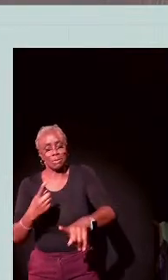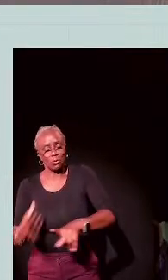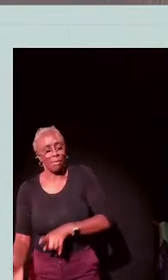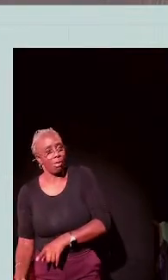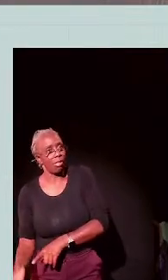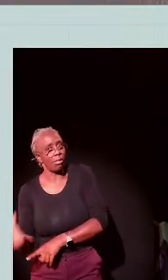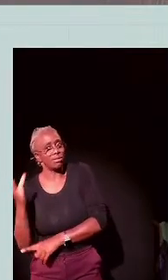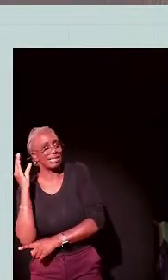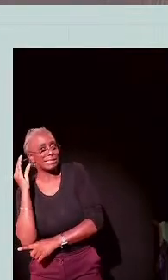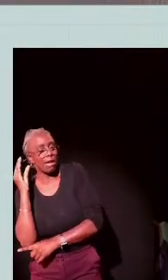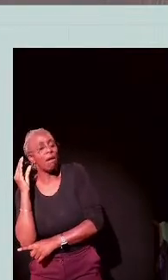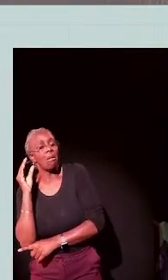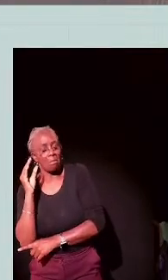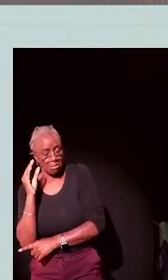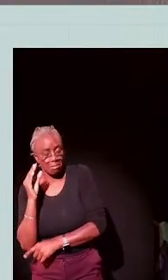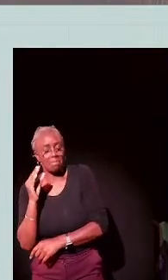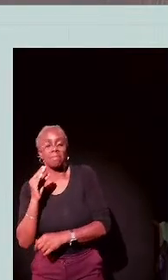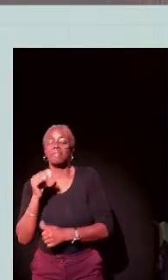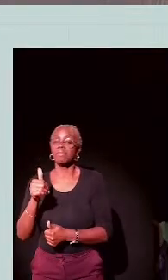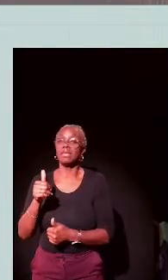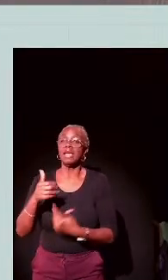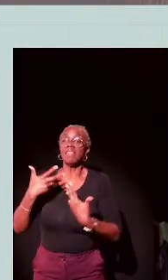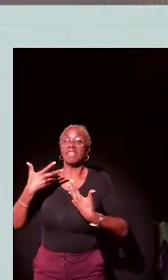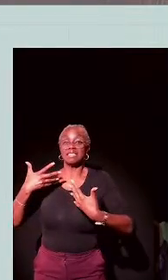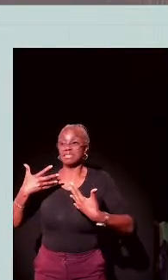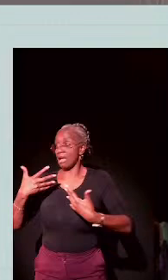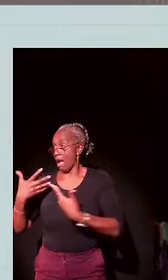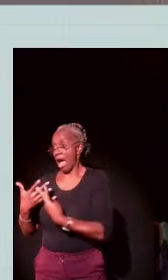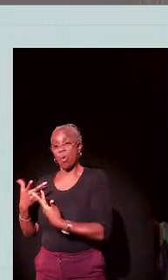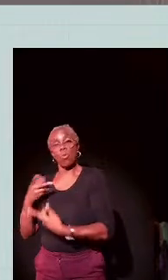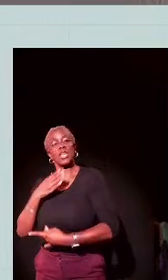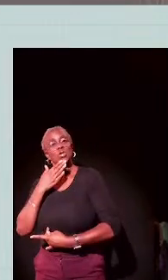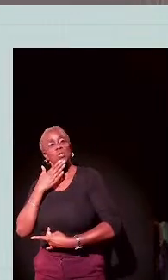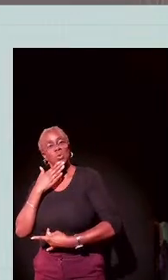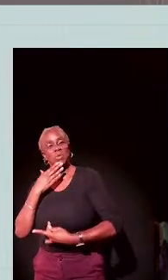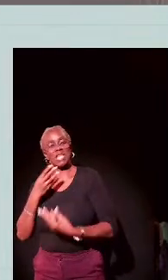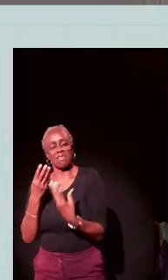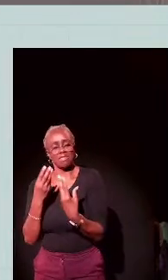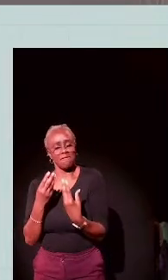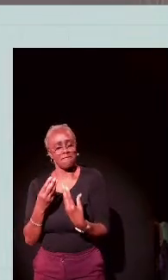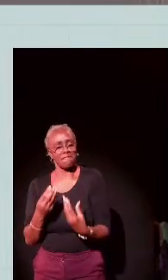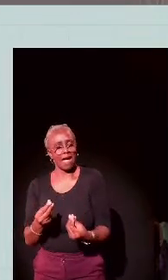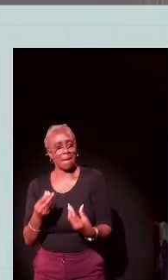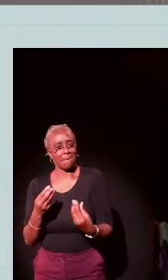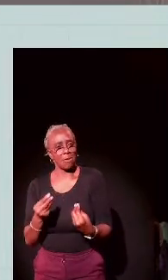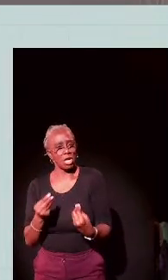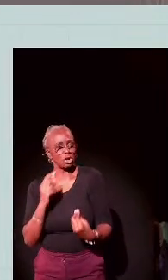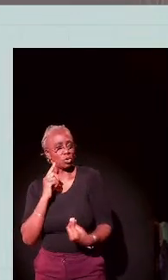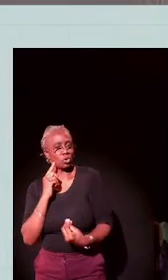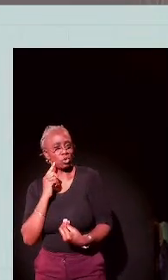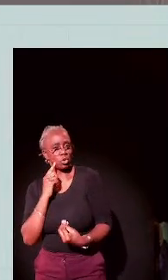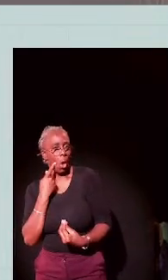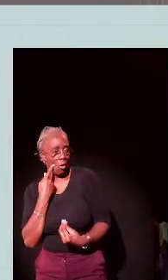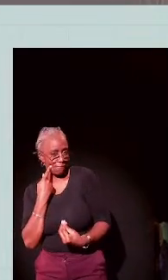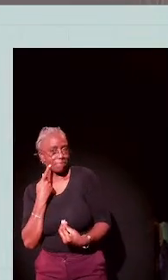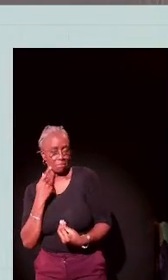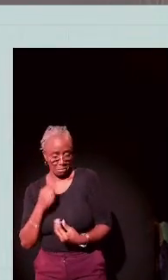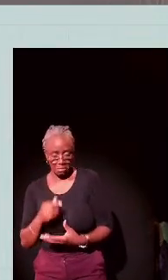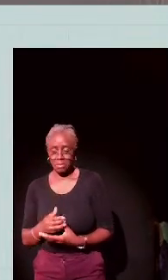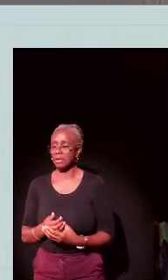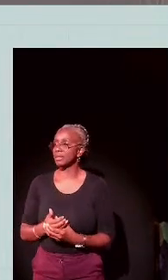action, which is kind of how we came to Fabric, and like a softer medium kind of seemed like the one